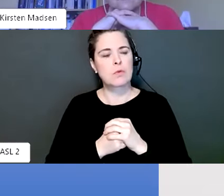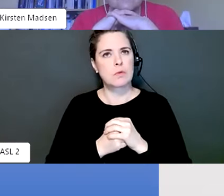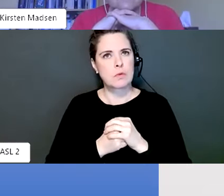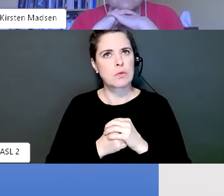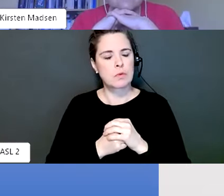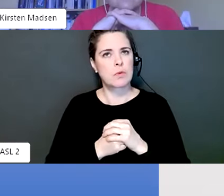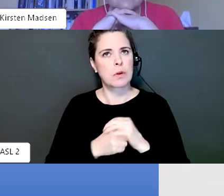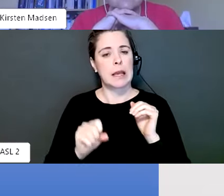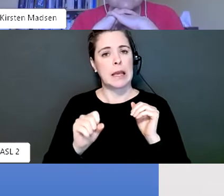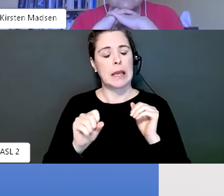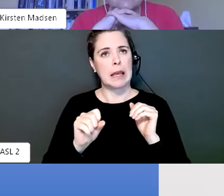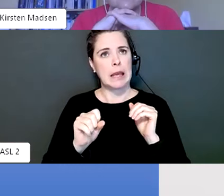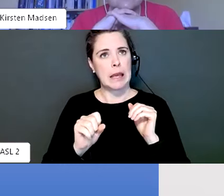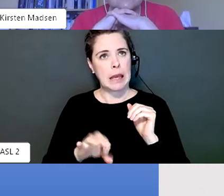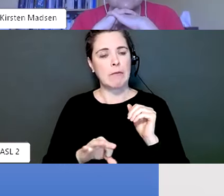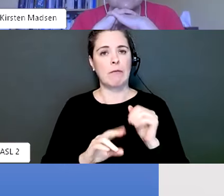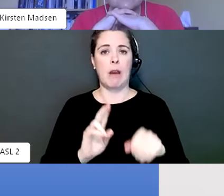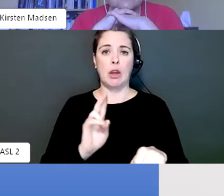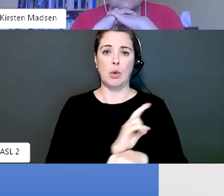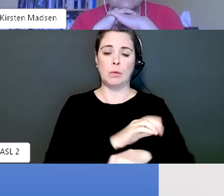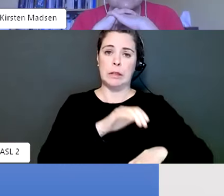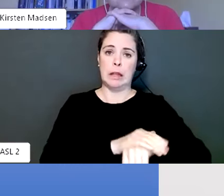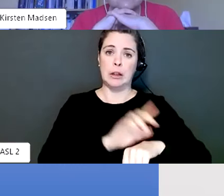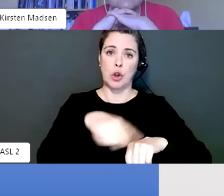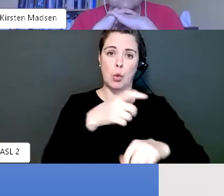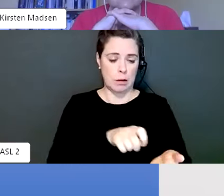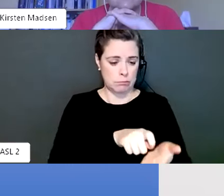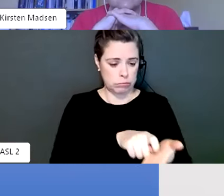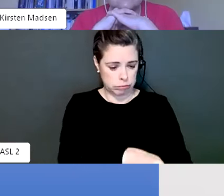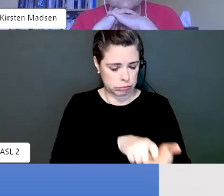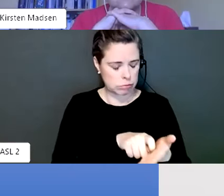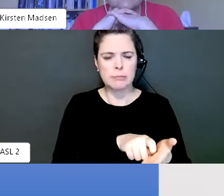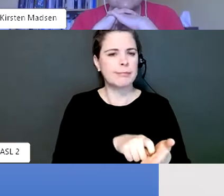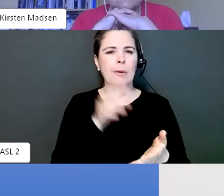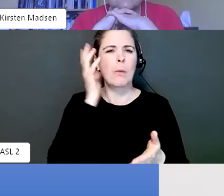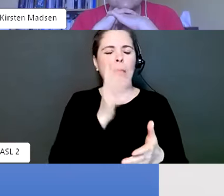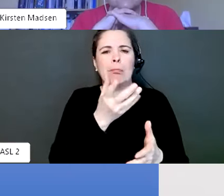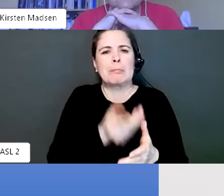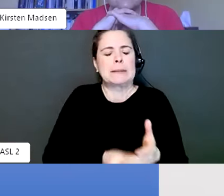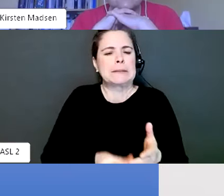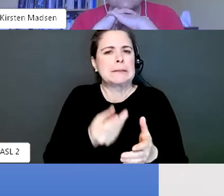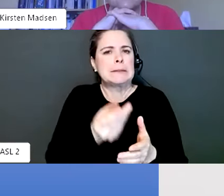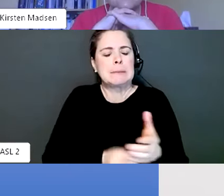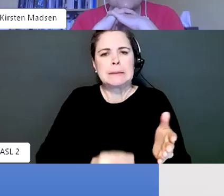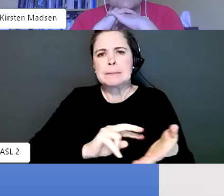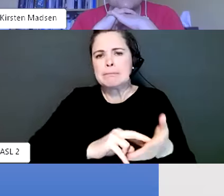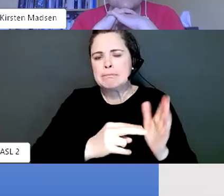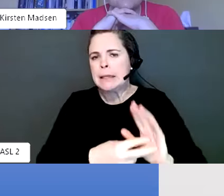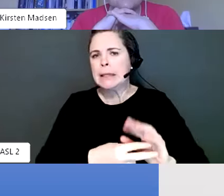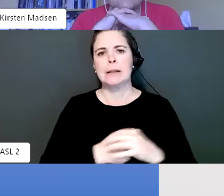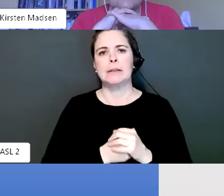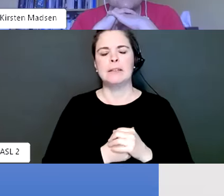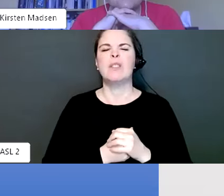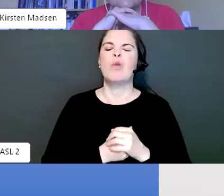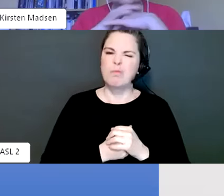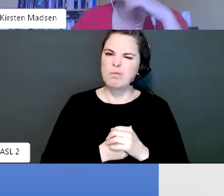the authenticity away from the actual language. So again, really huge importance. There is the need for the